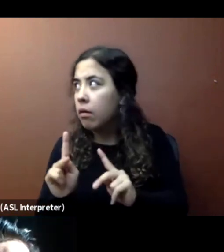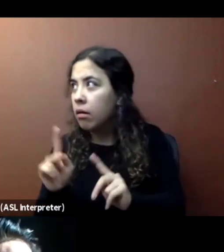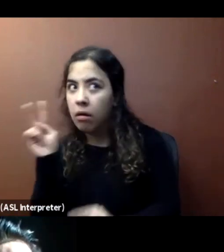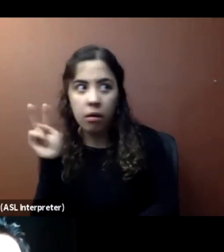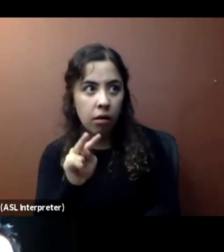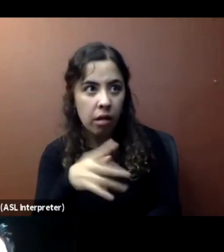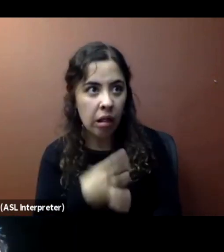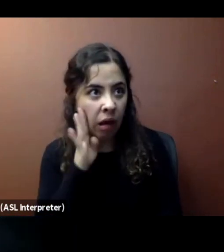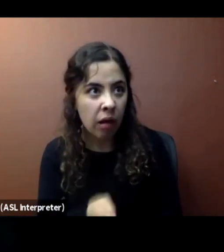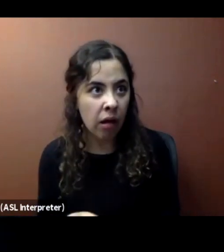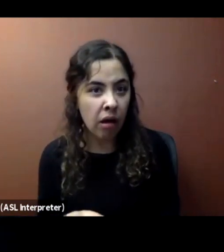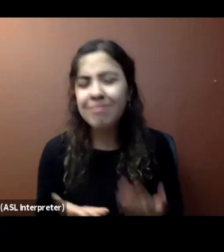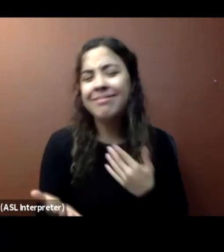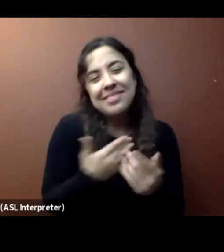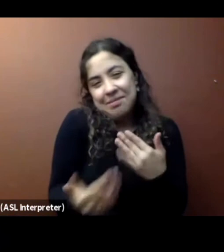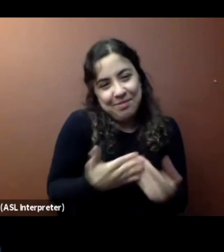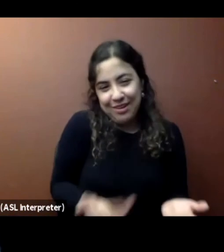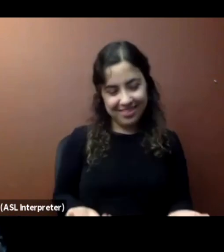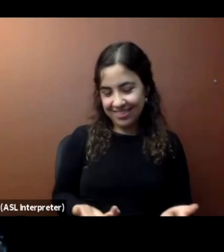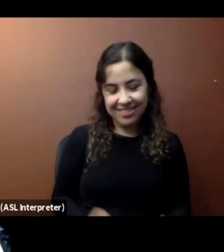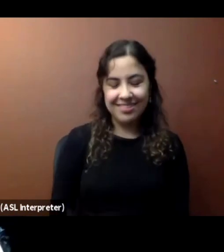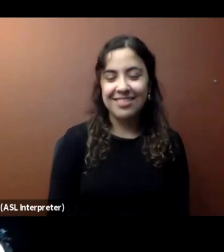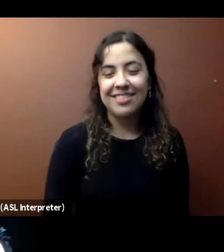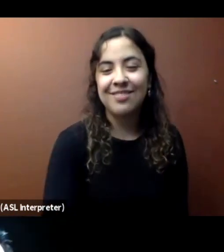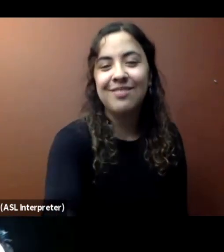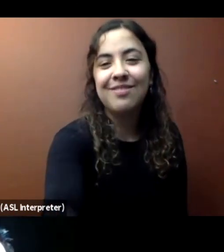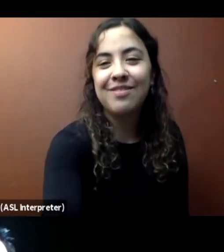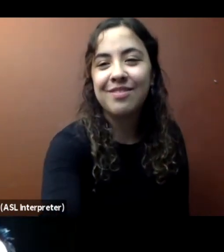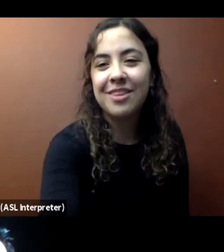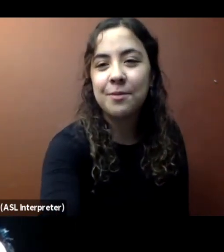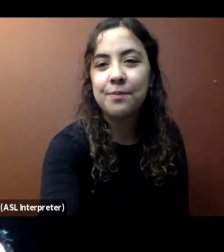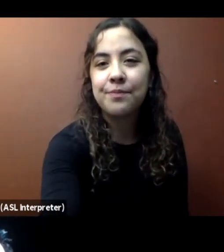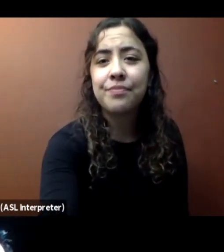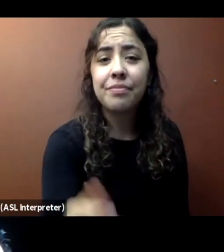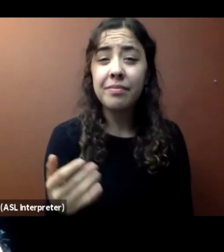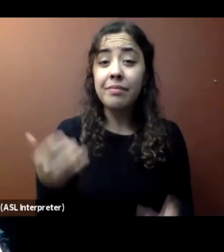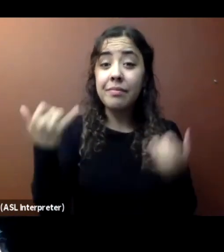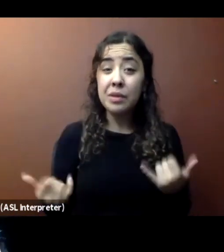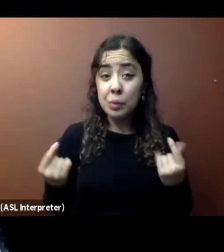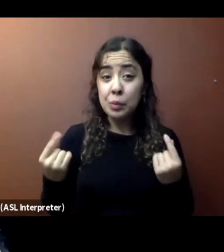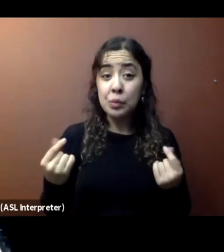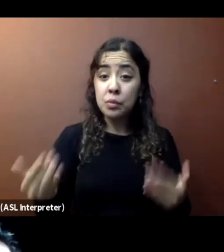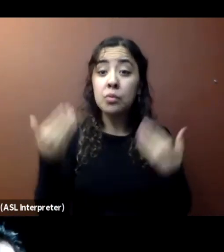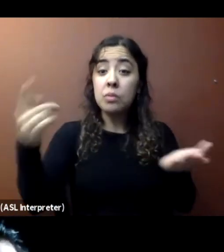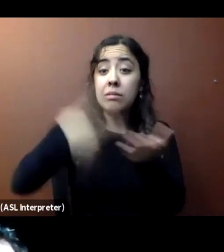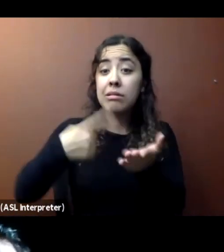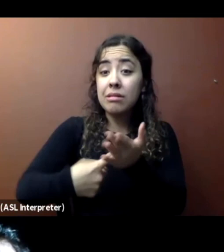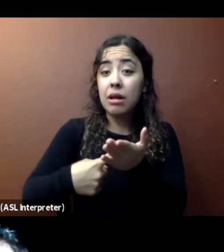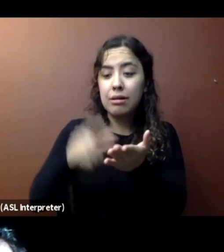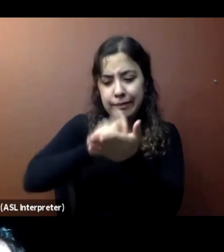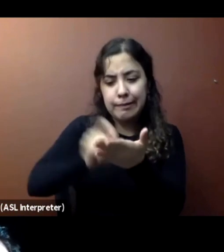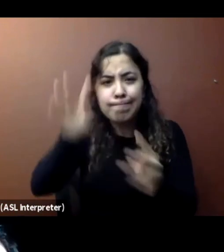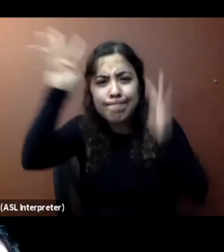point. Why don't we actually go and talk about the Maker Challenge and sort of give the instructions for